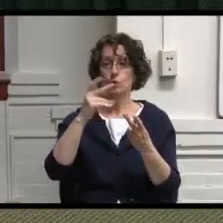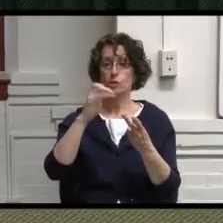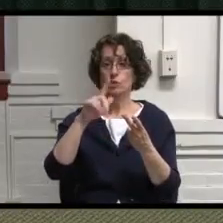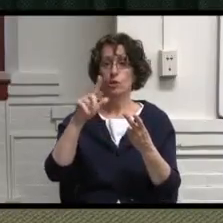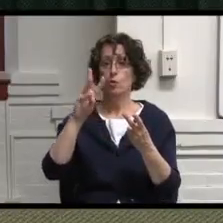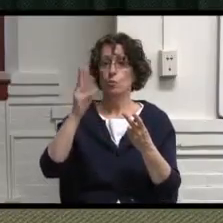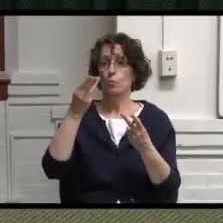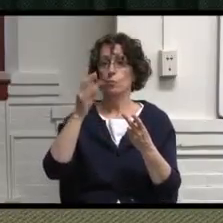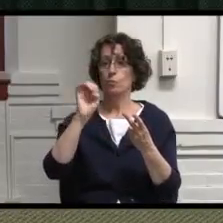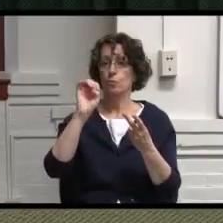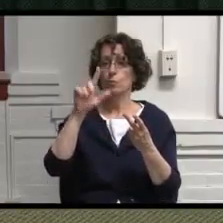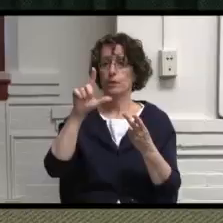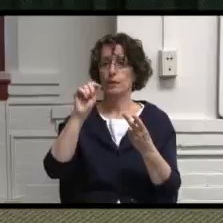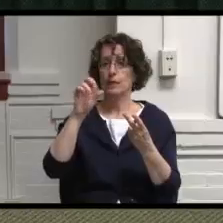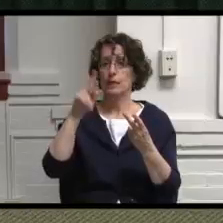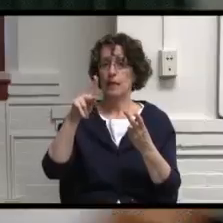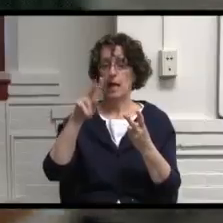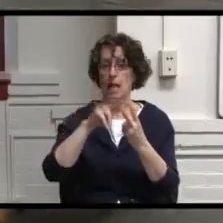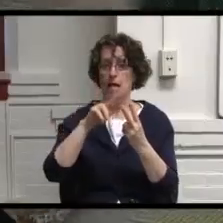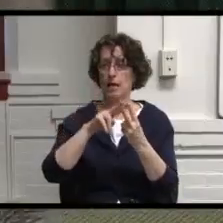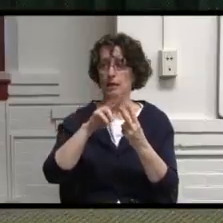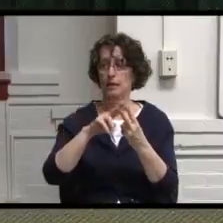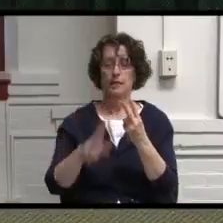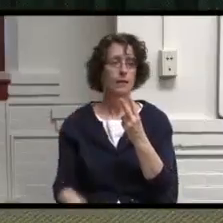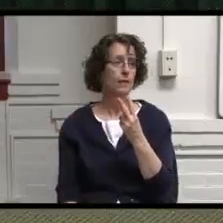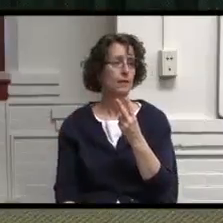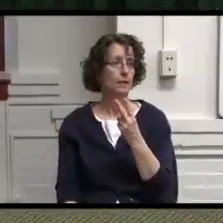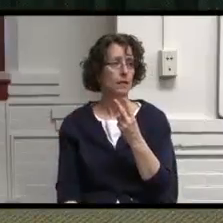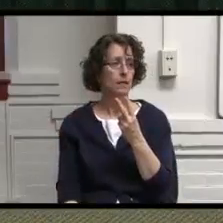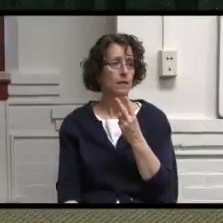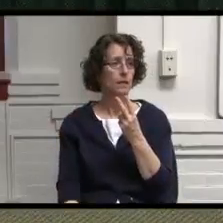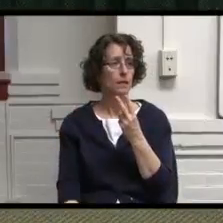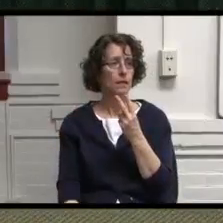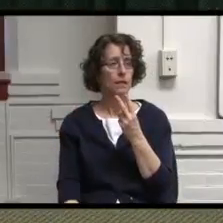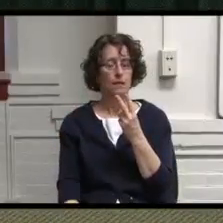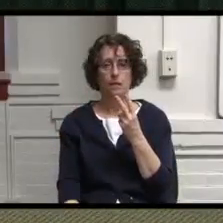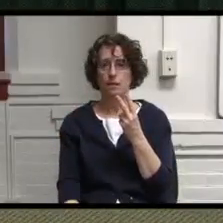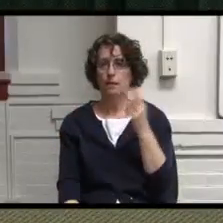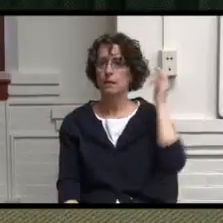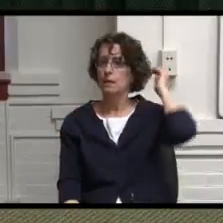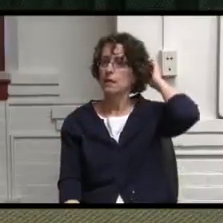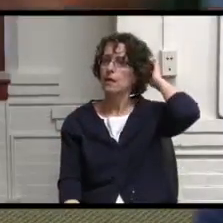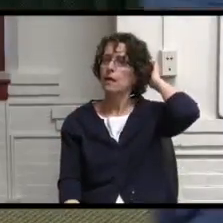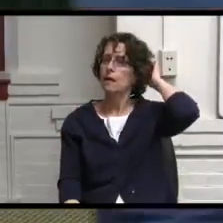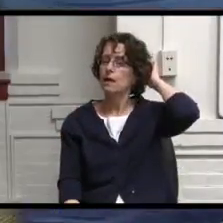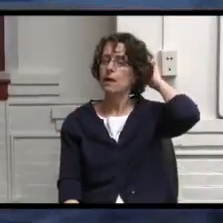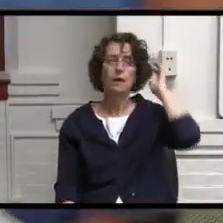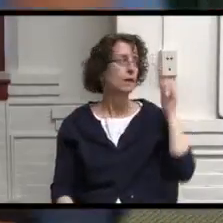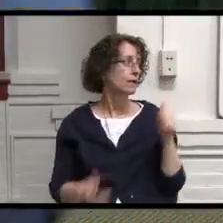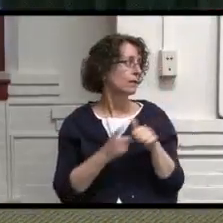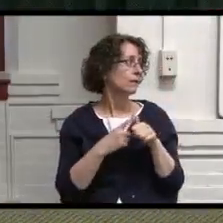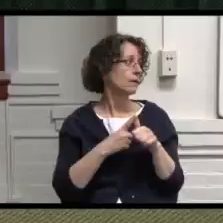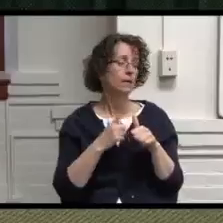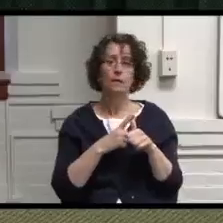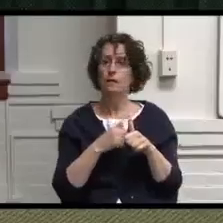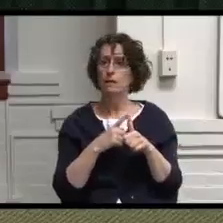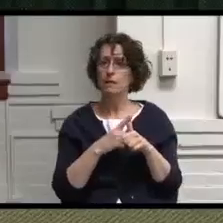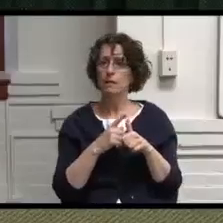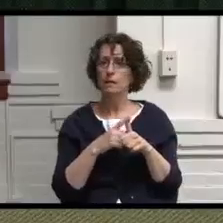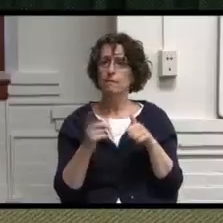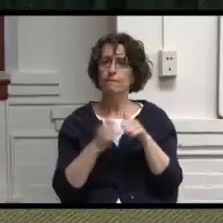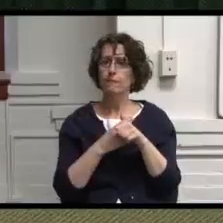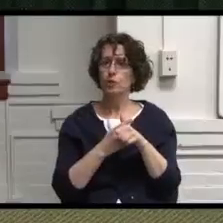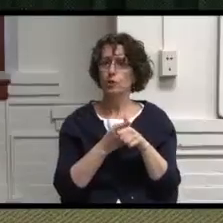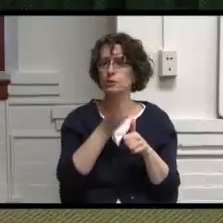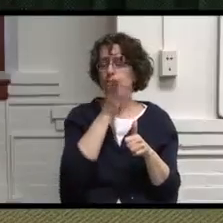Well, you're gonna be home before Wheel of Fortune's over. if you keep it up. Okay, I think first off, we're gonna do is it the first reading,